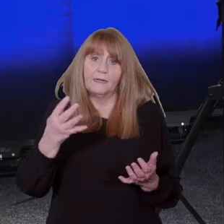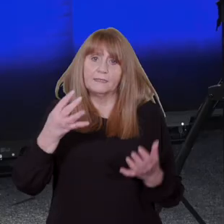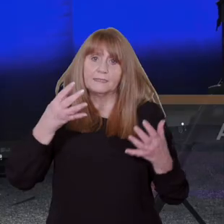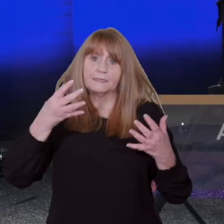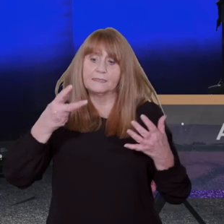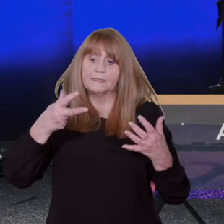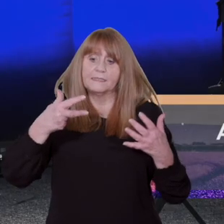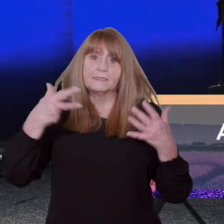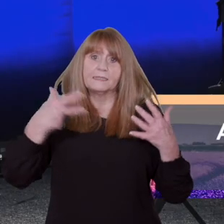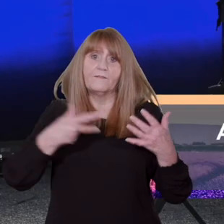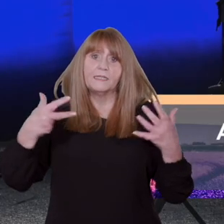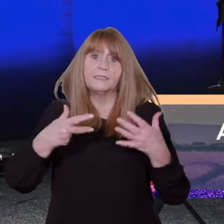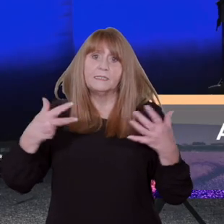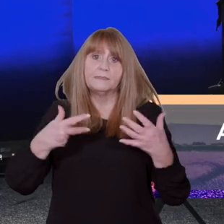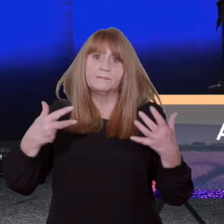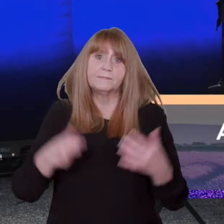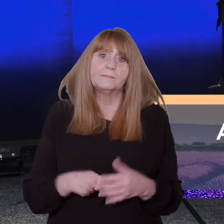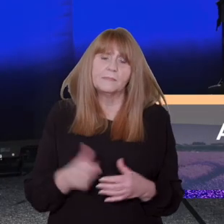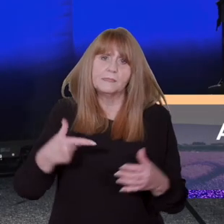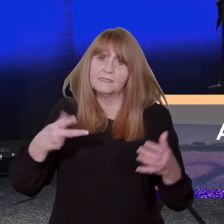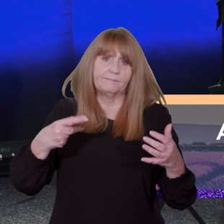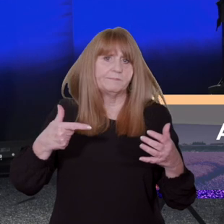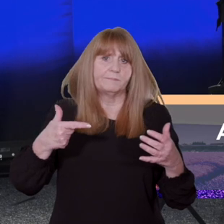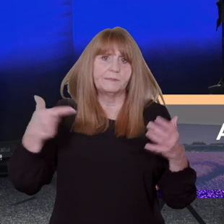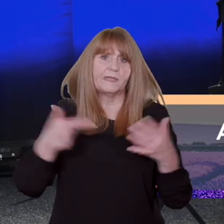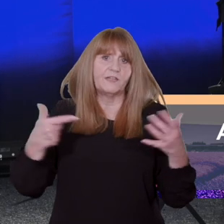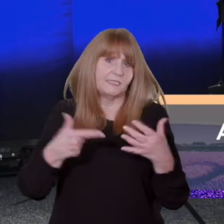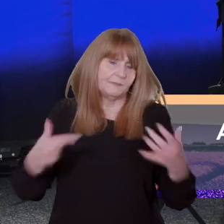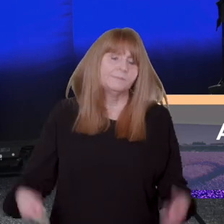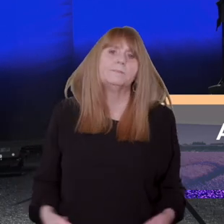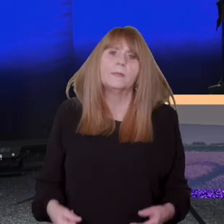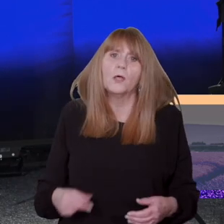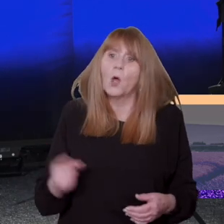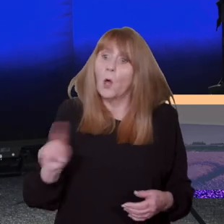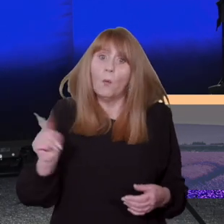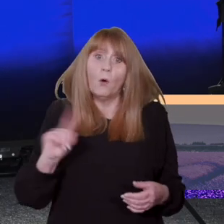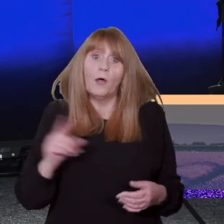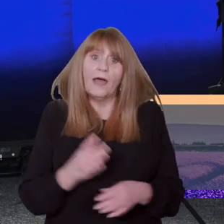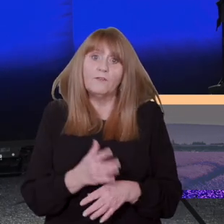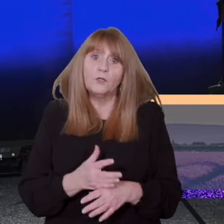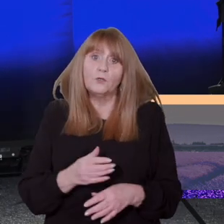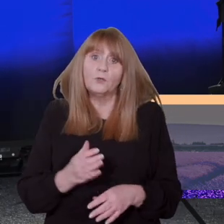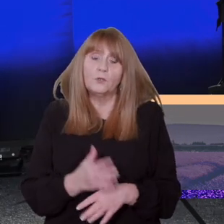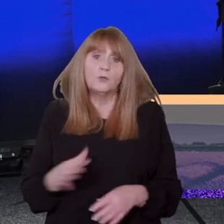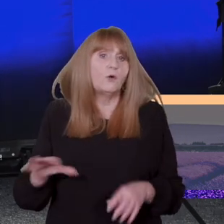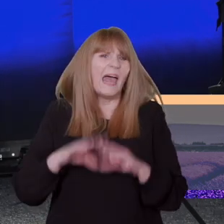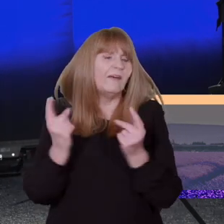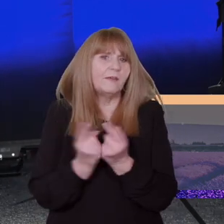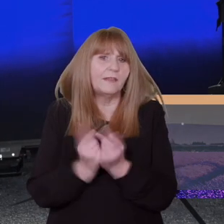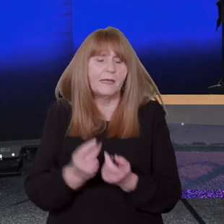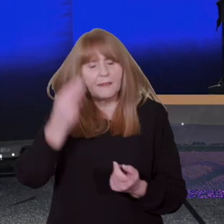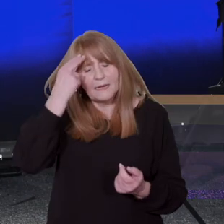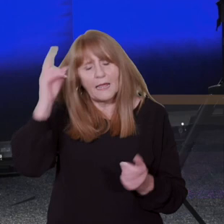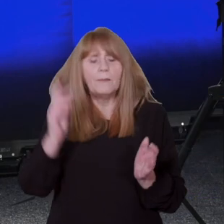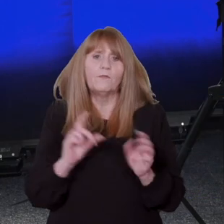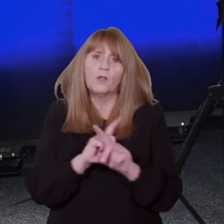us, whatever you do in word or deed, do all in the name of the Lord Jesus, giving thanks to God the Father through him. You